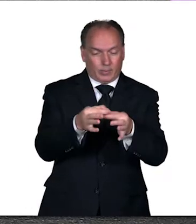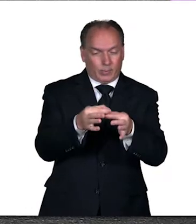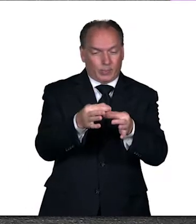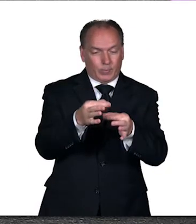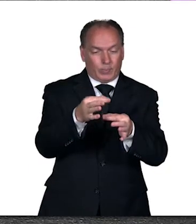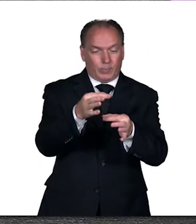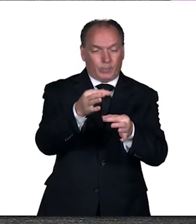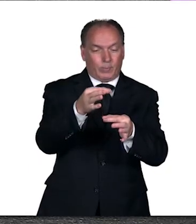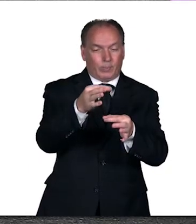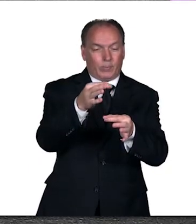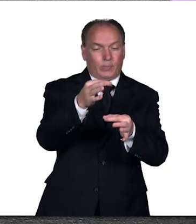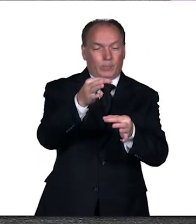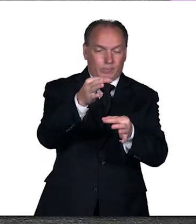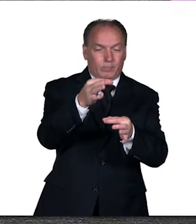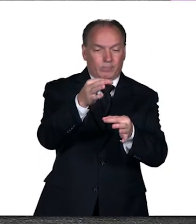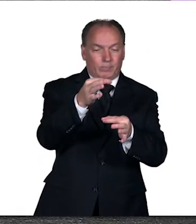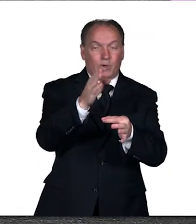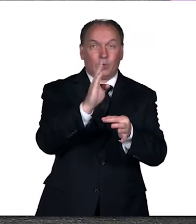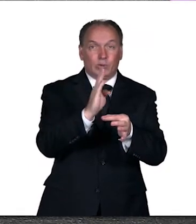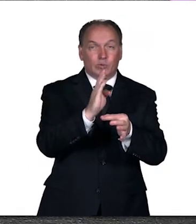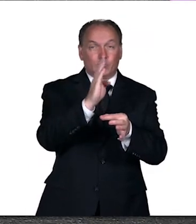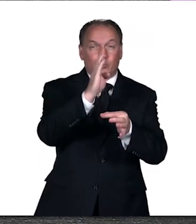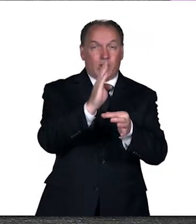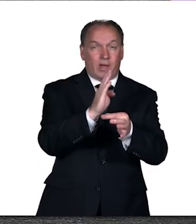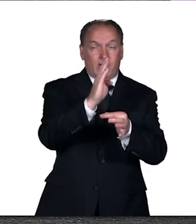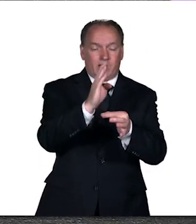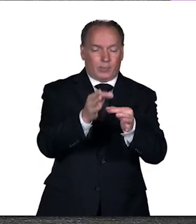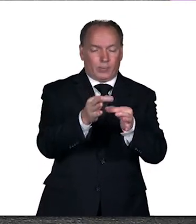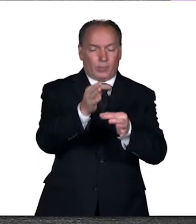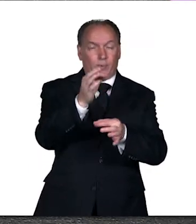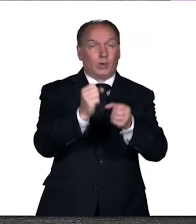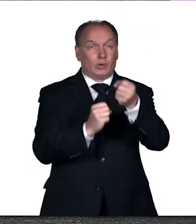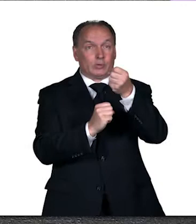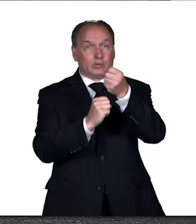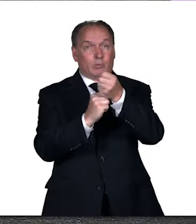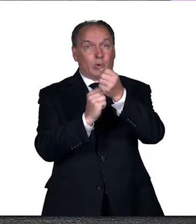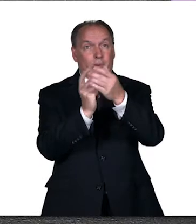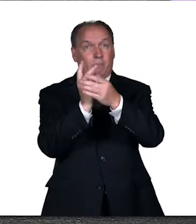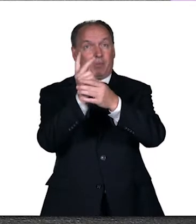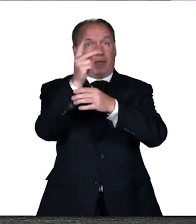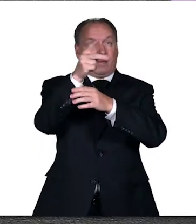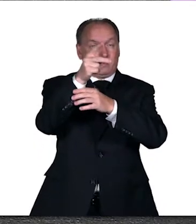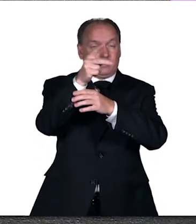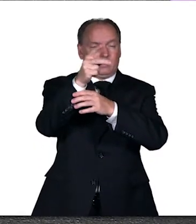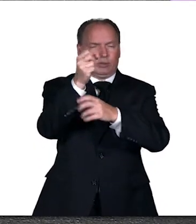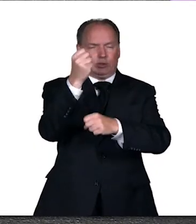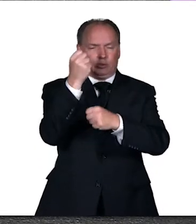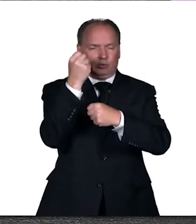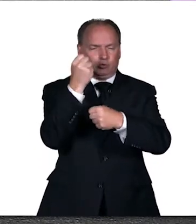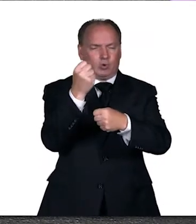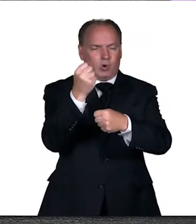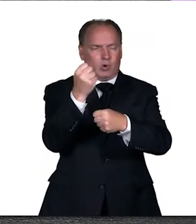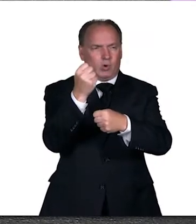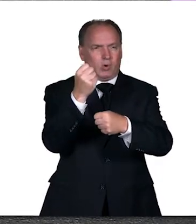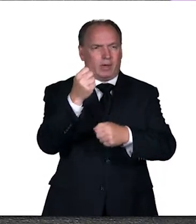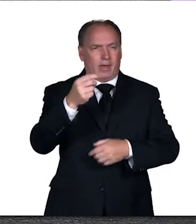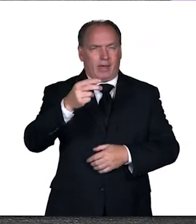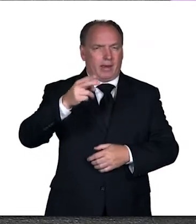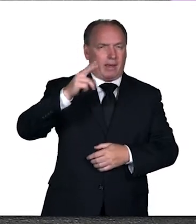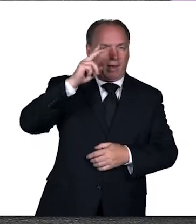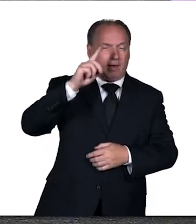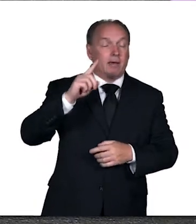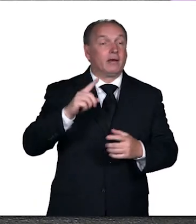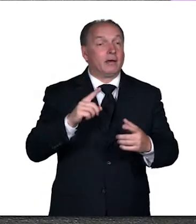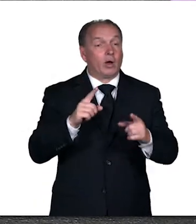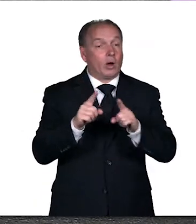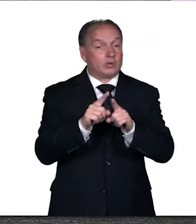of a plant that holds it straight up and down. It's what supports the plant and makes it stay strong and high. The